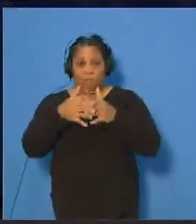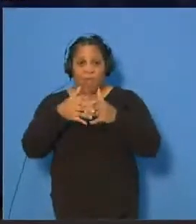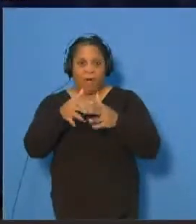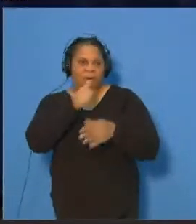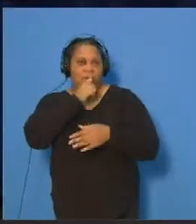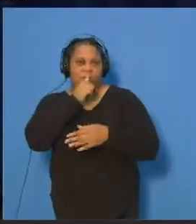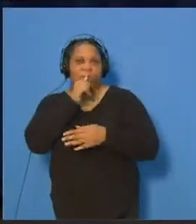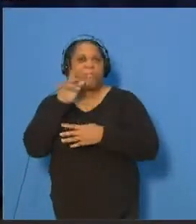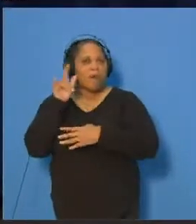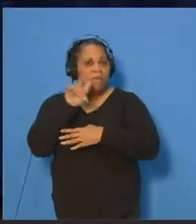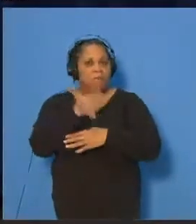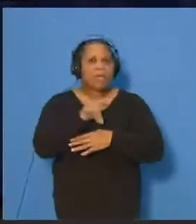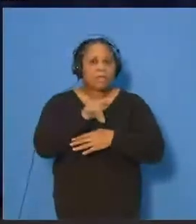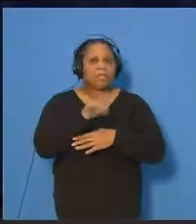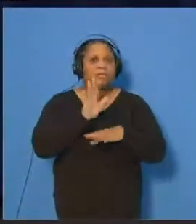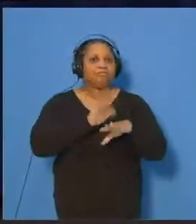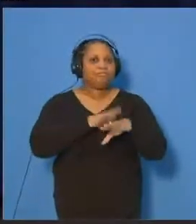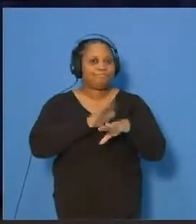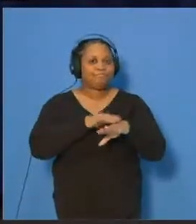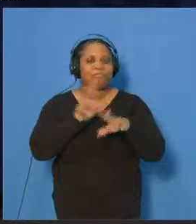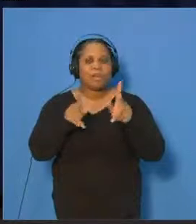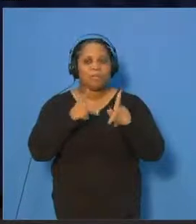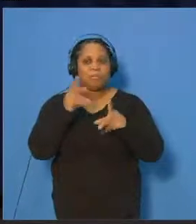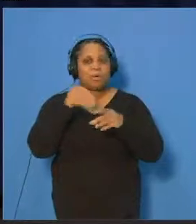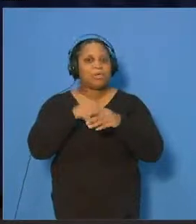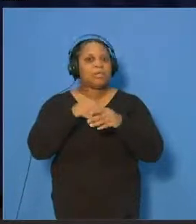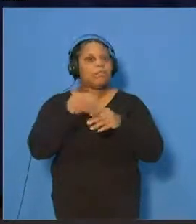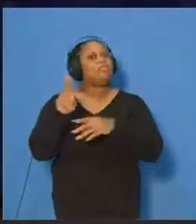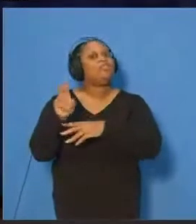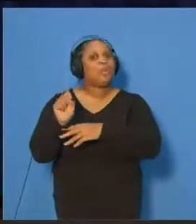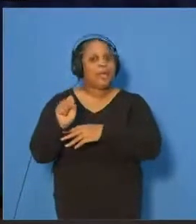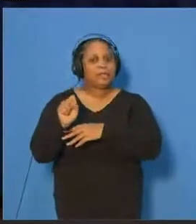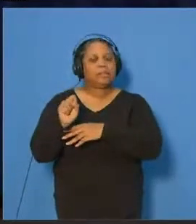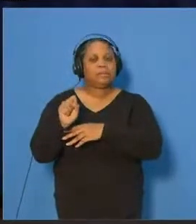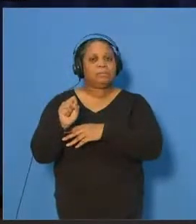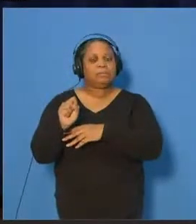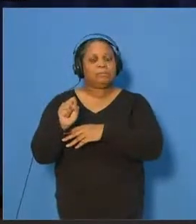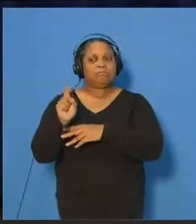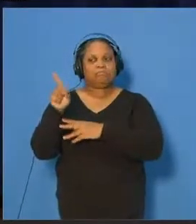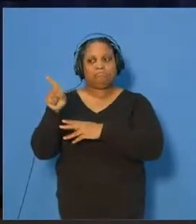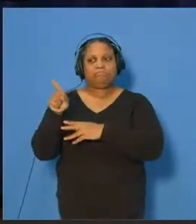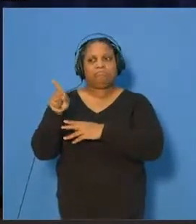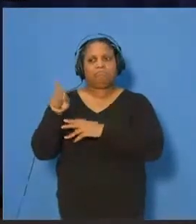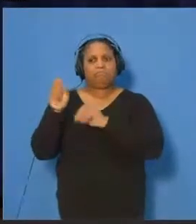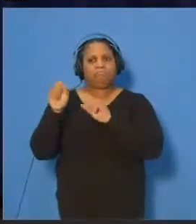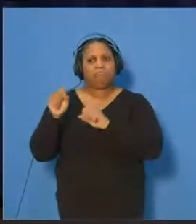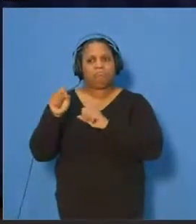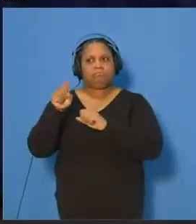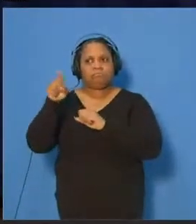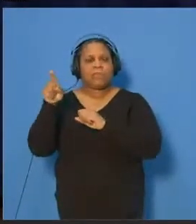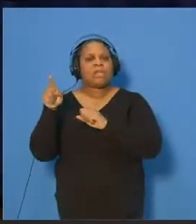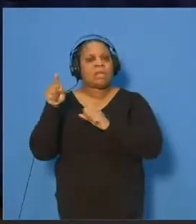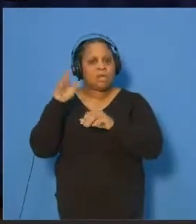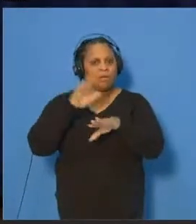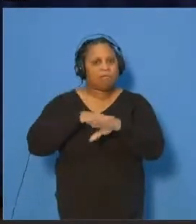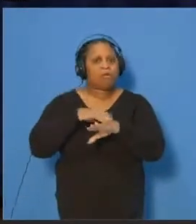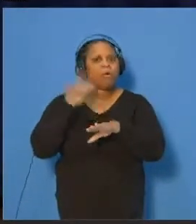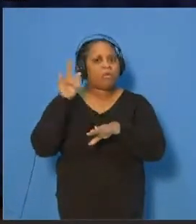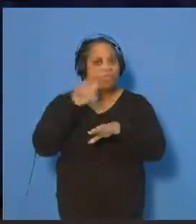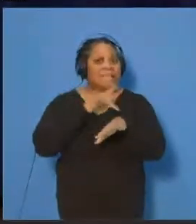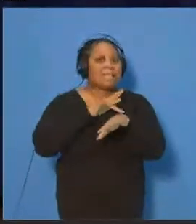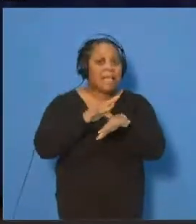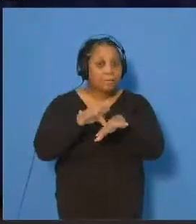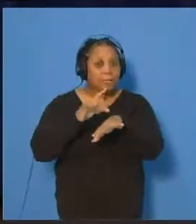America, we alert persons inside of the United States so that they may be able to get on those flights that are empty. And